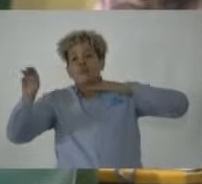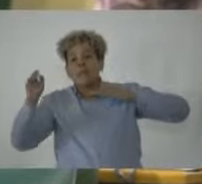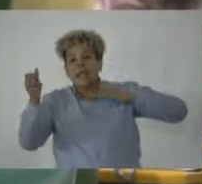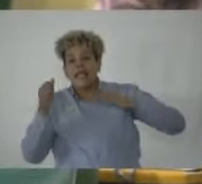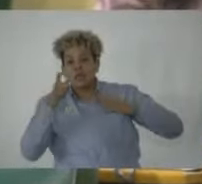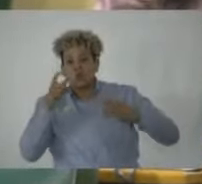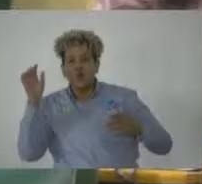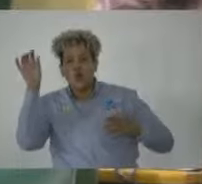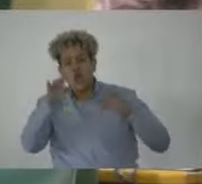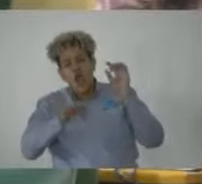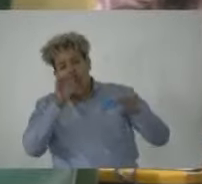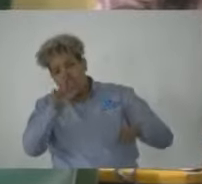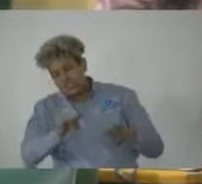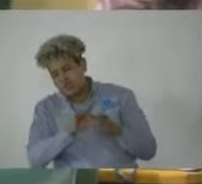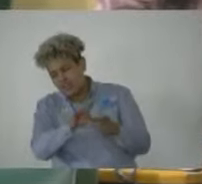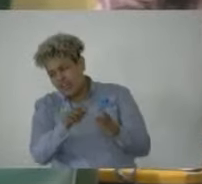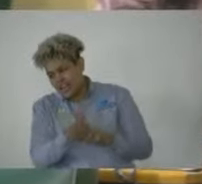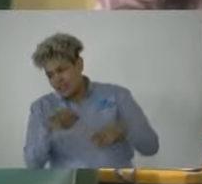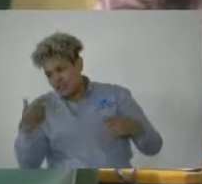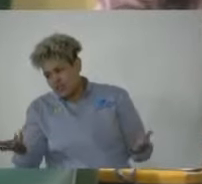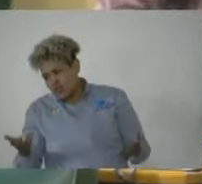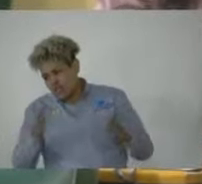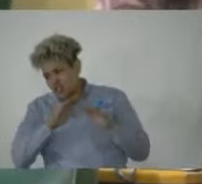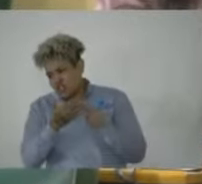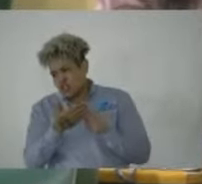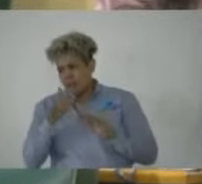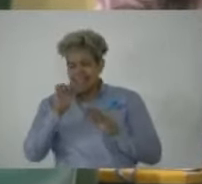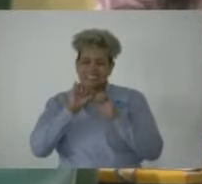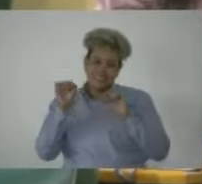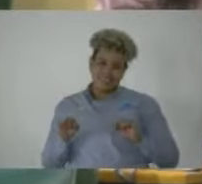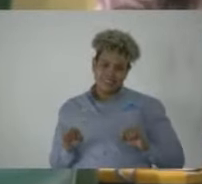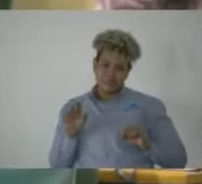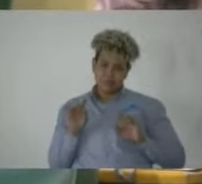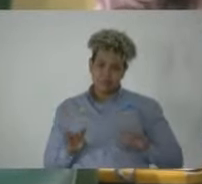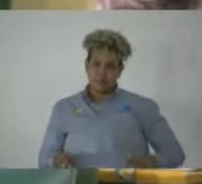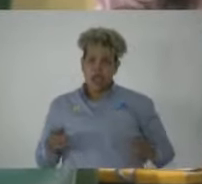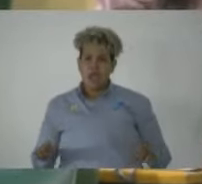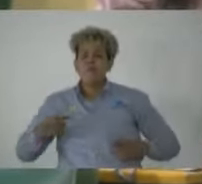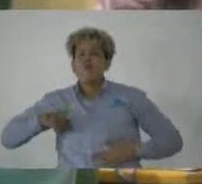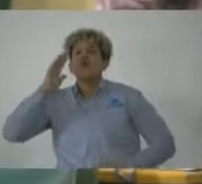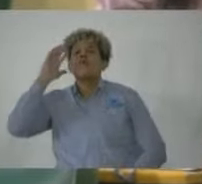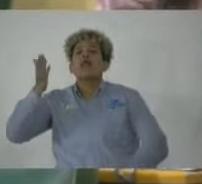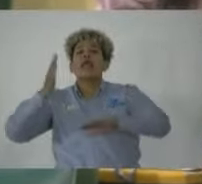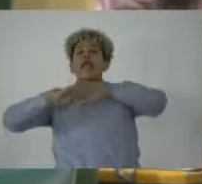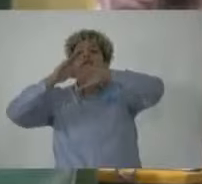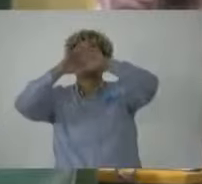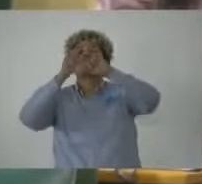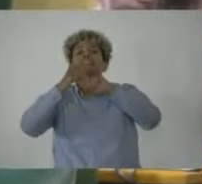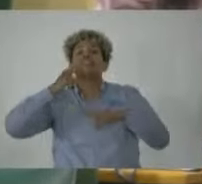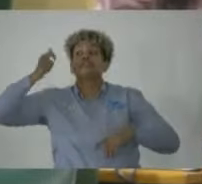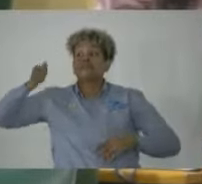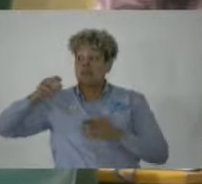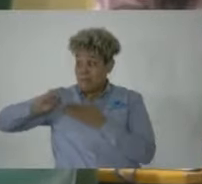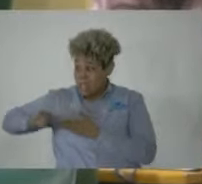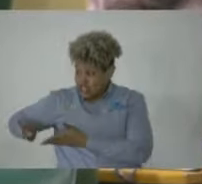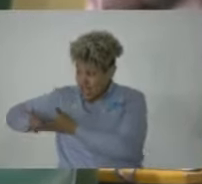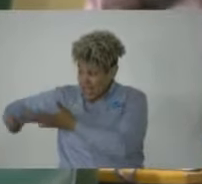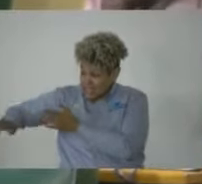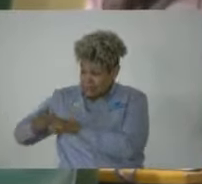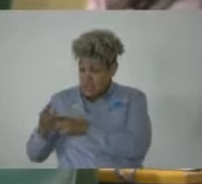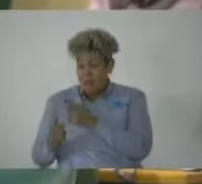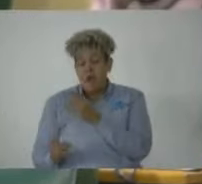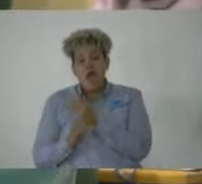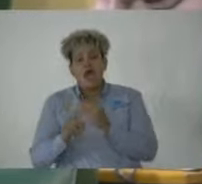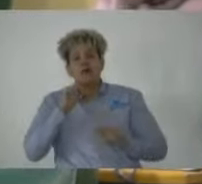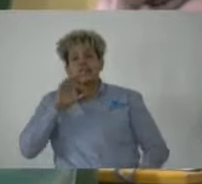million who contribute to the Jamaican system. We will be increasing the pension exemption and